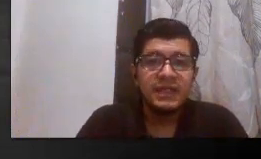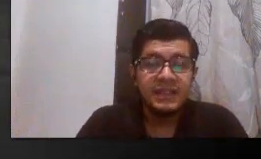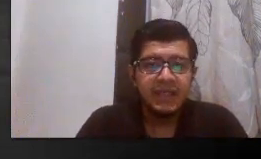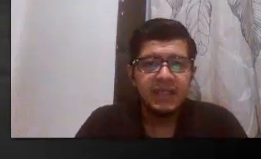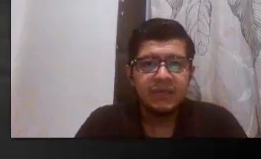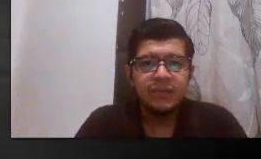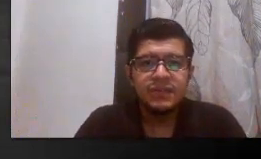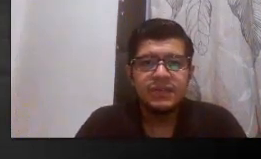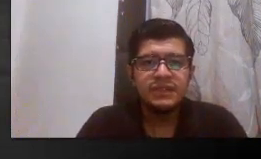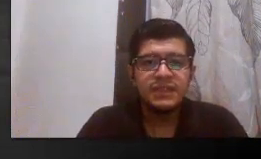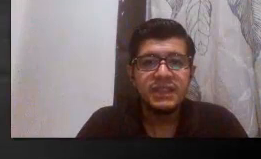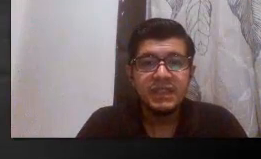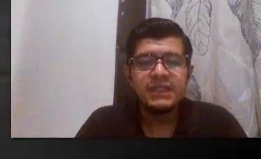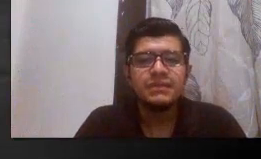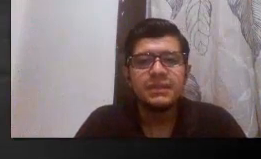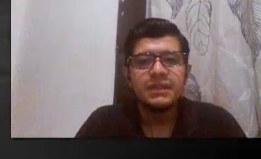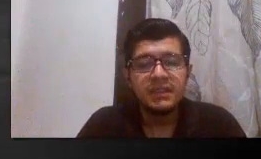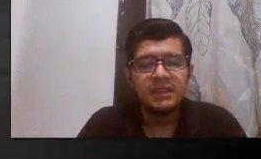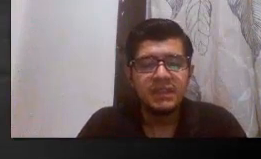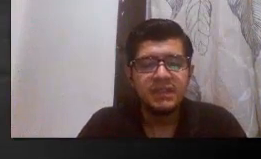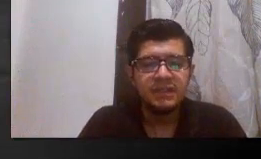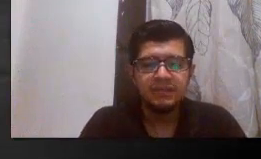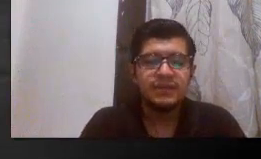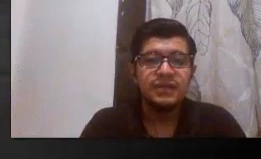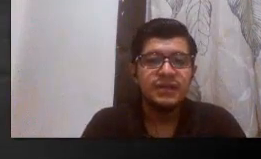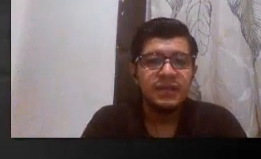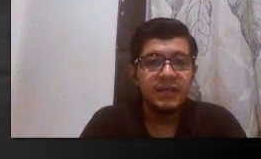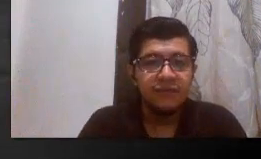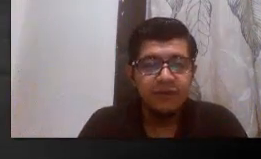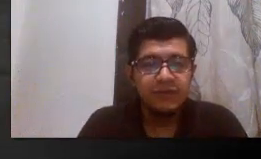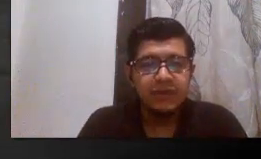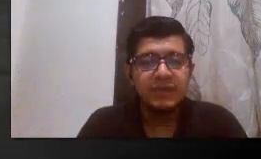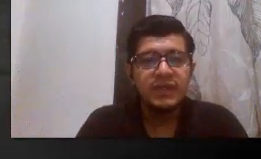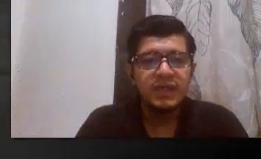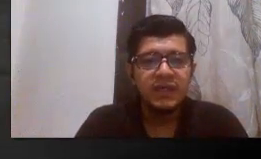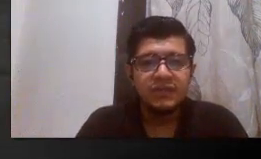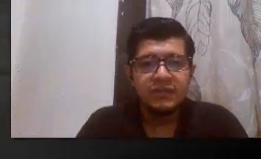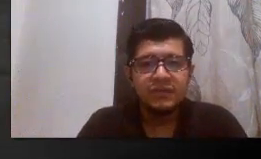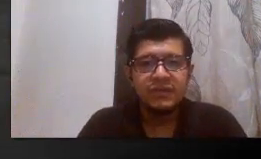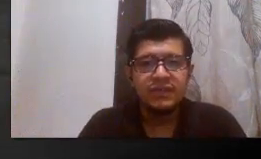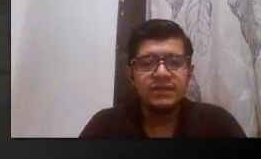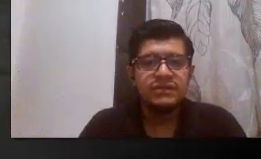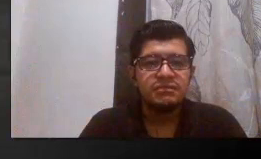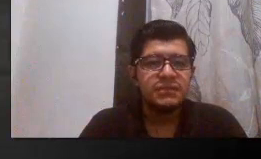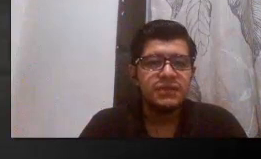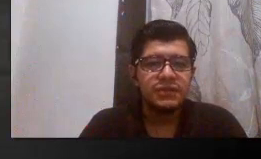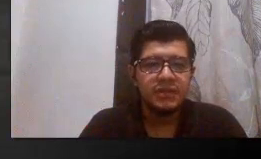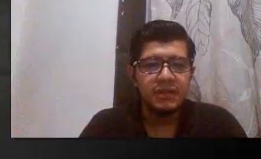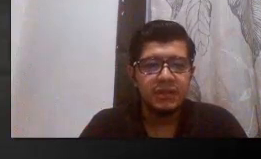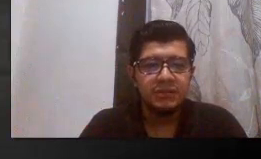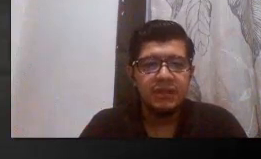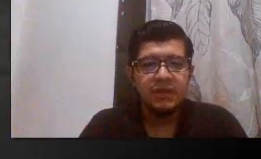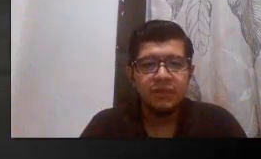And a sign language is a system. This is a system. The first one, a gesture, is